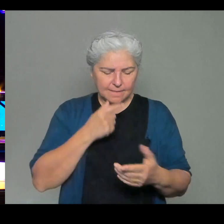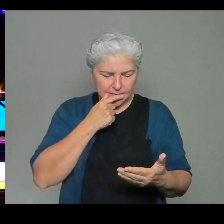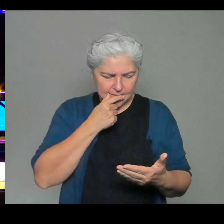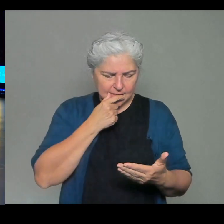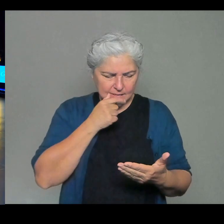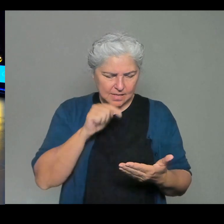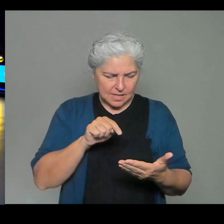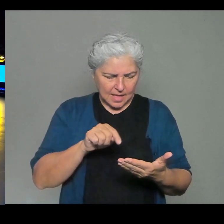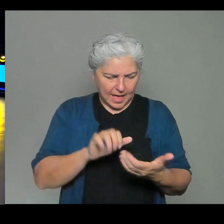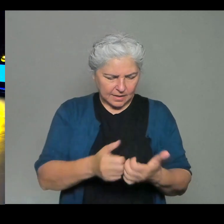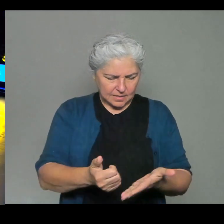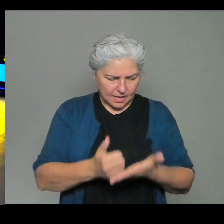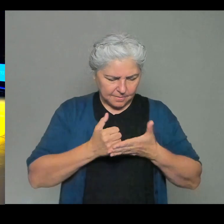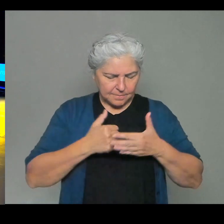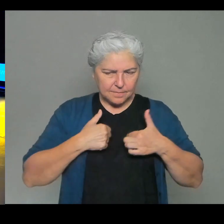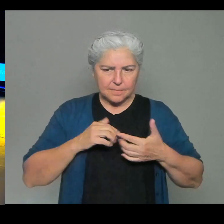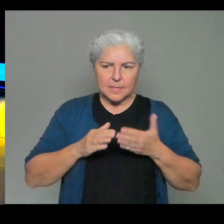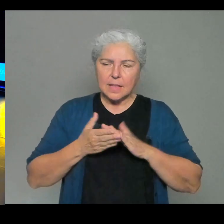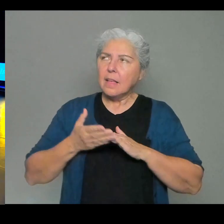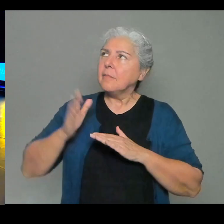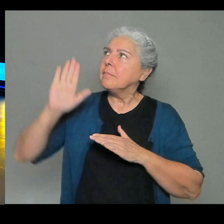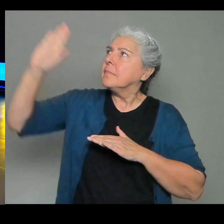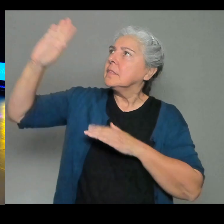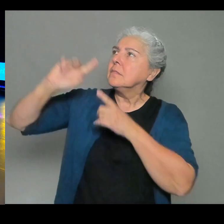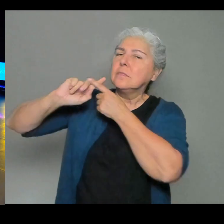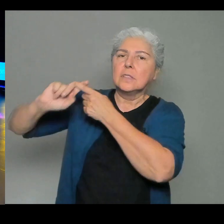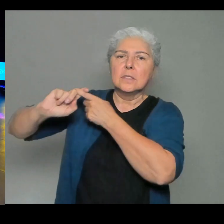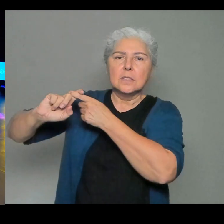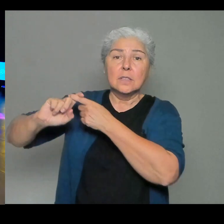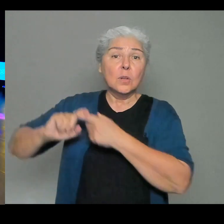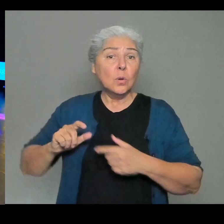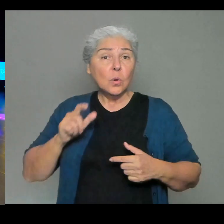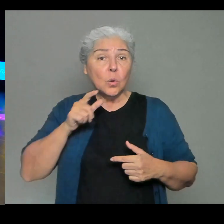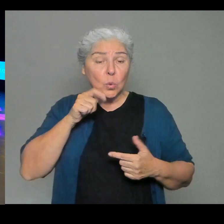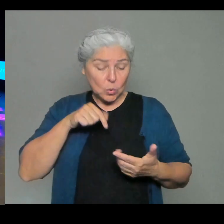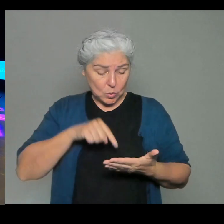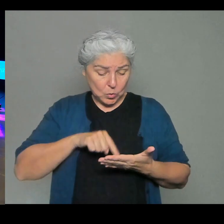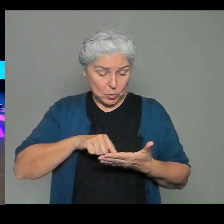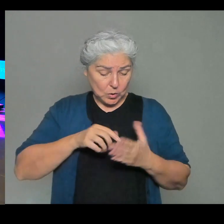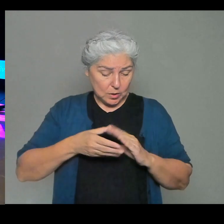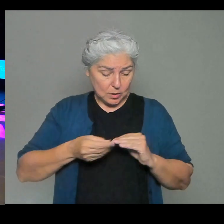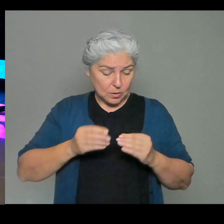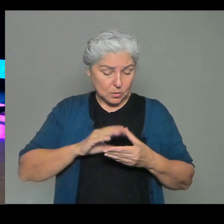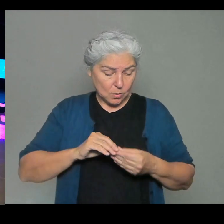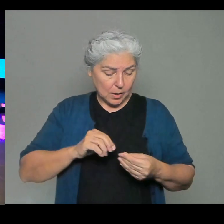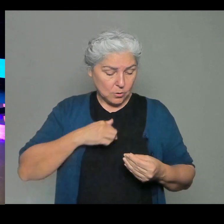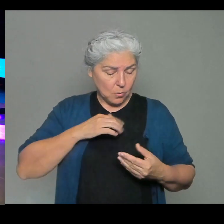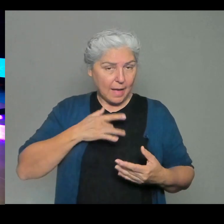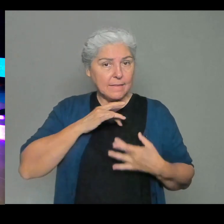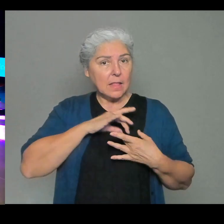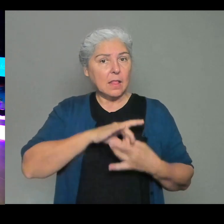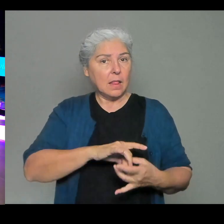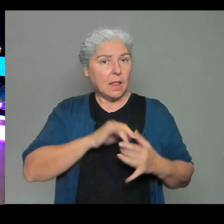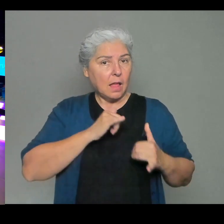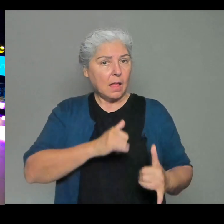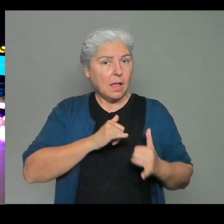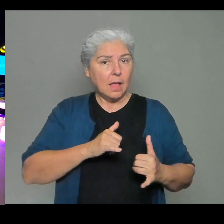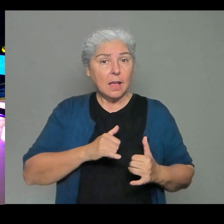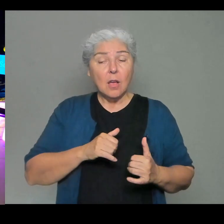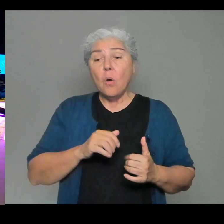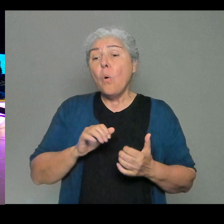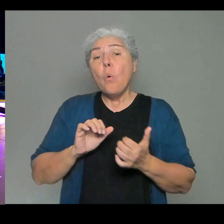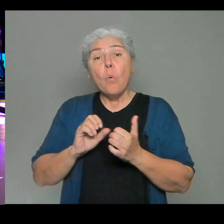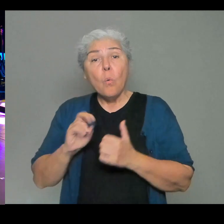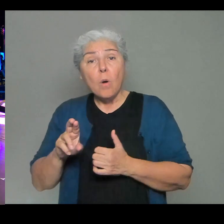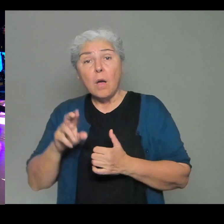yourself, how is this helping me be a friend of God? Who in the story do I relate